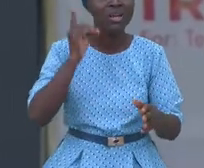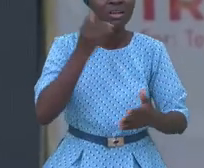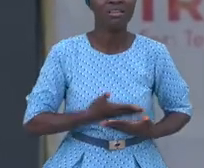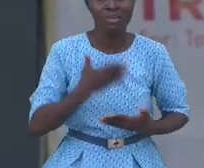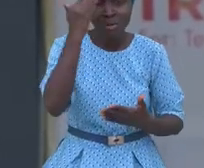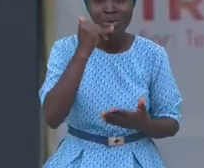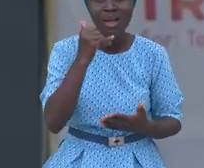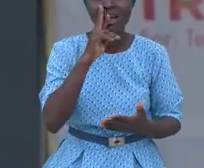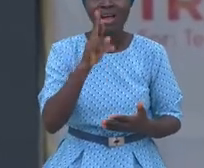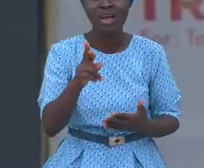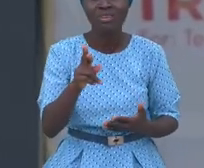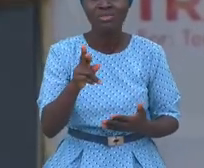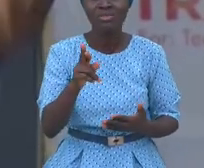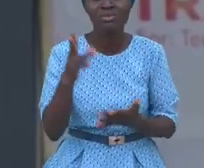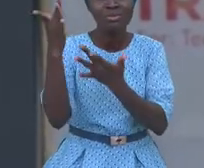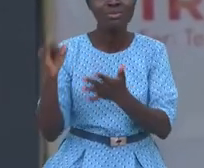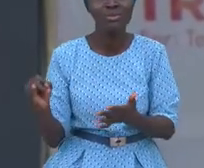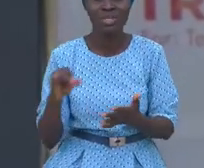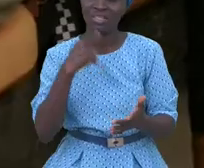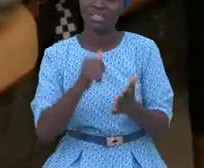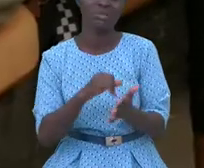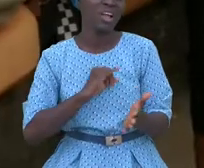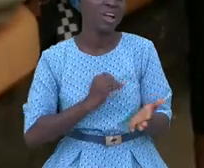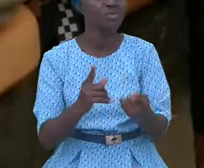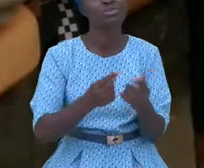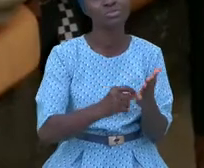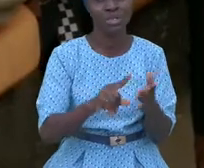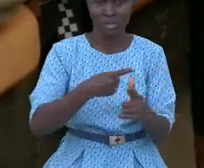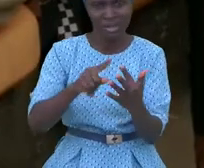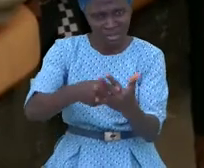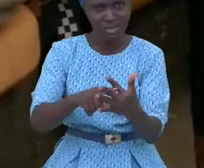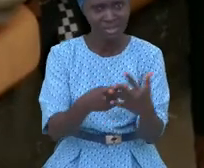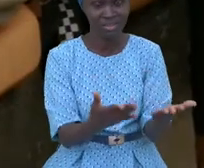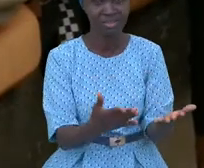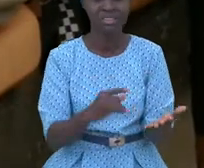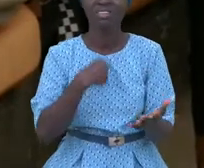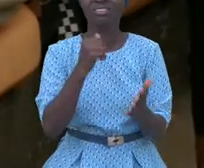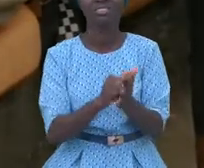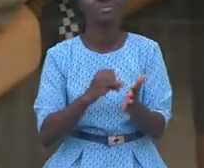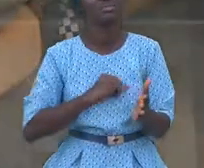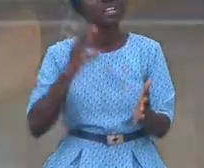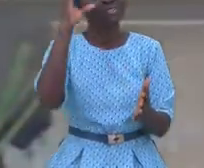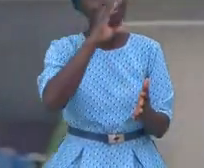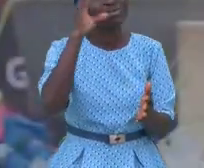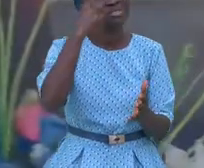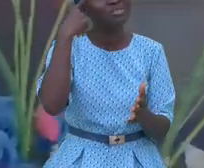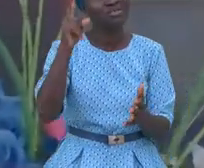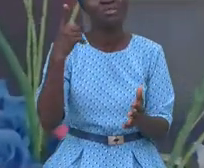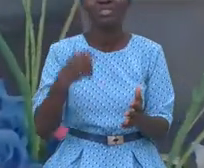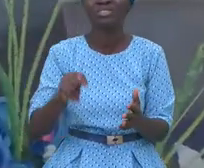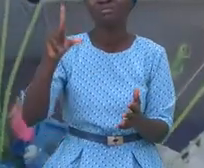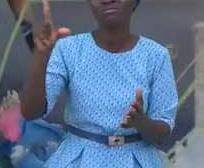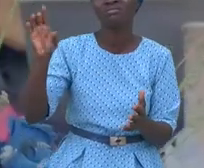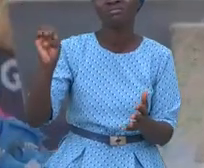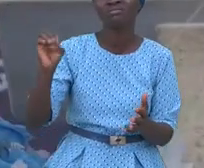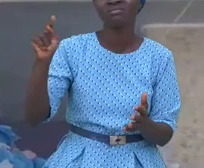said, I want to write. I said, start writing. He said, I'm looking for the letters I will use. I